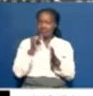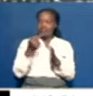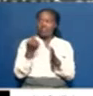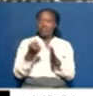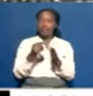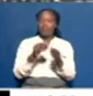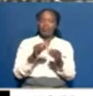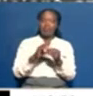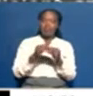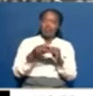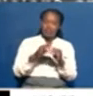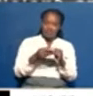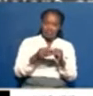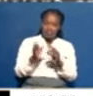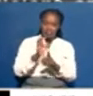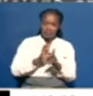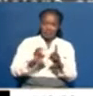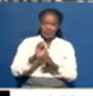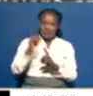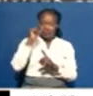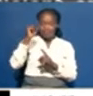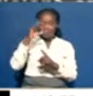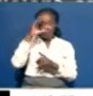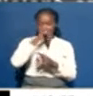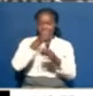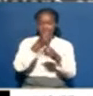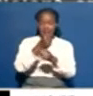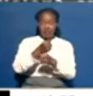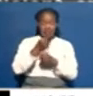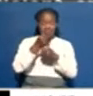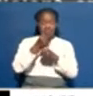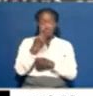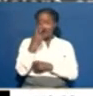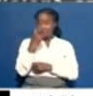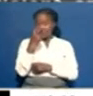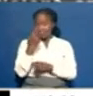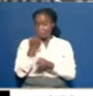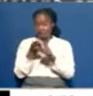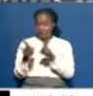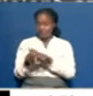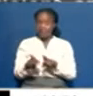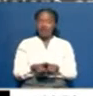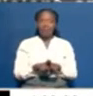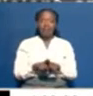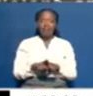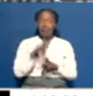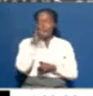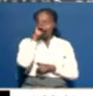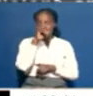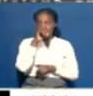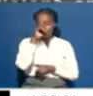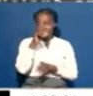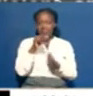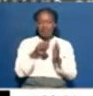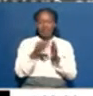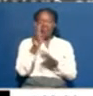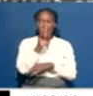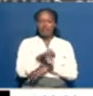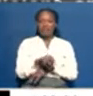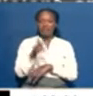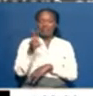of political mistrust and suspicion, but also seriously undermines the